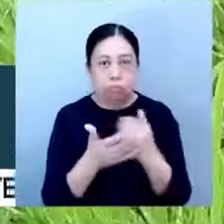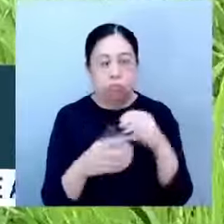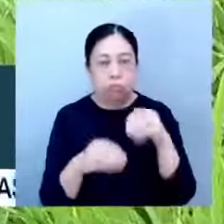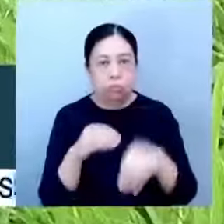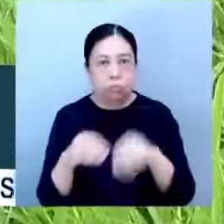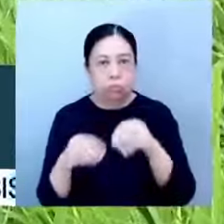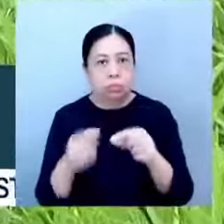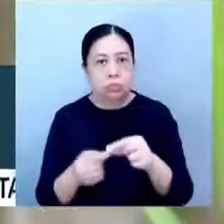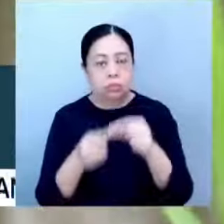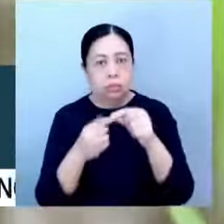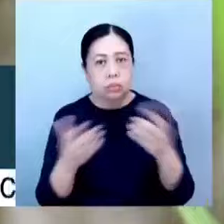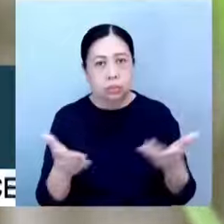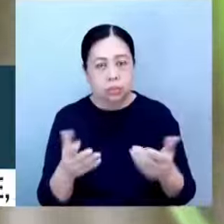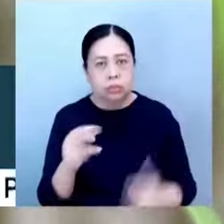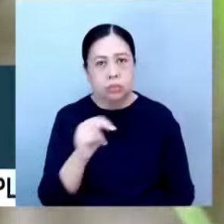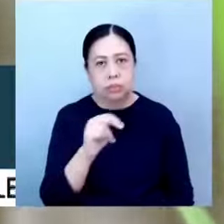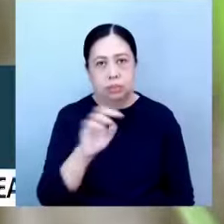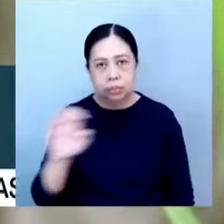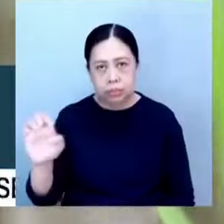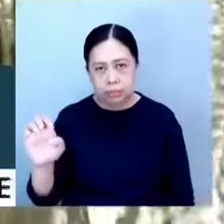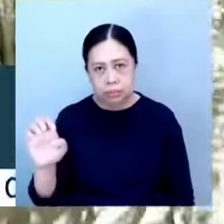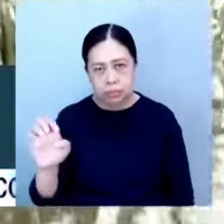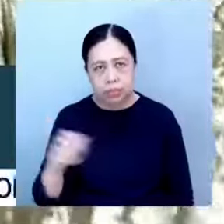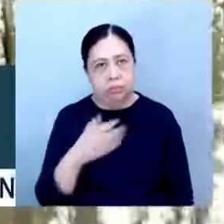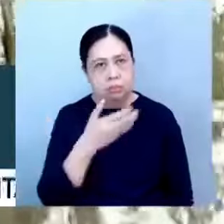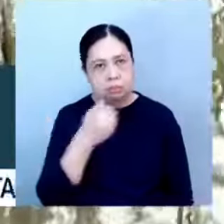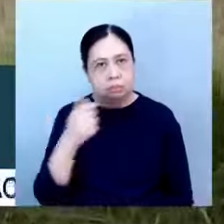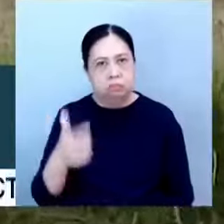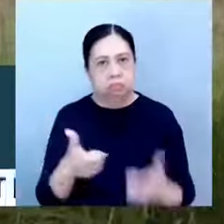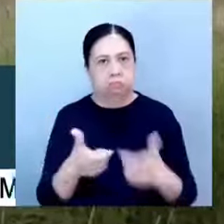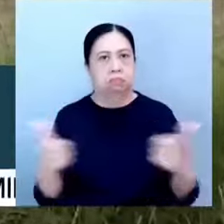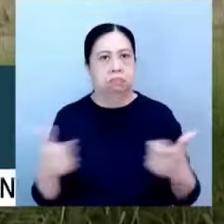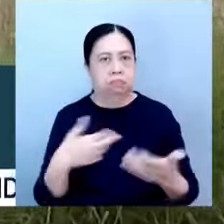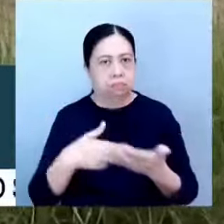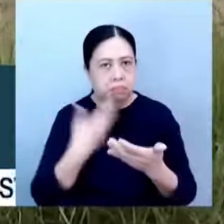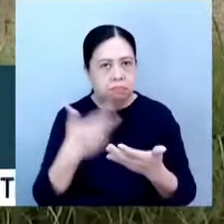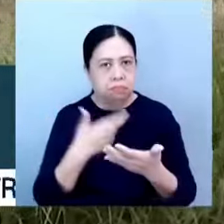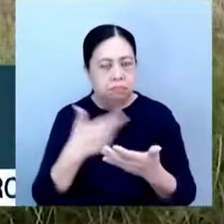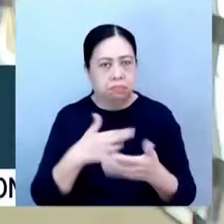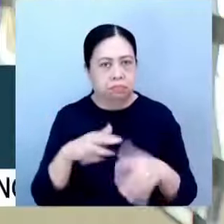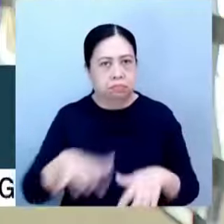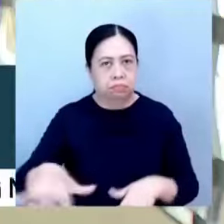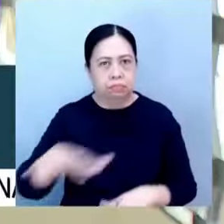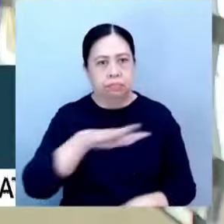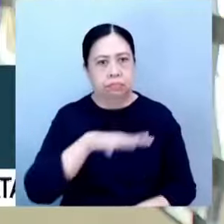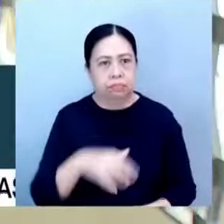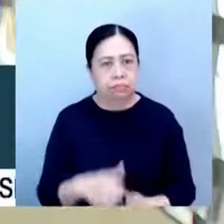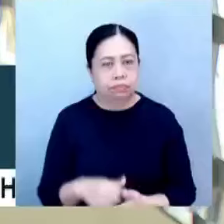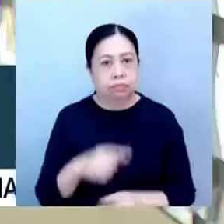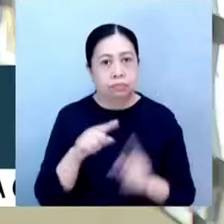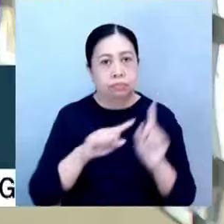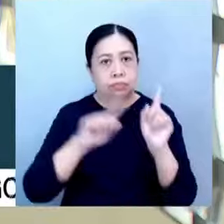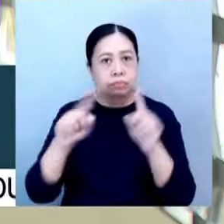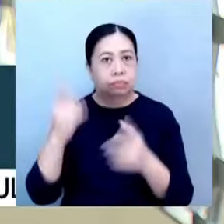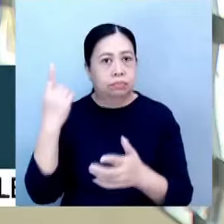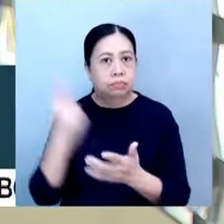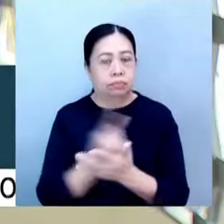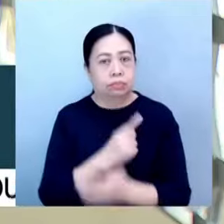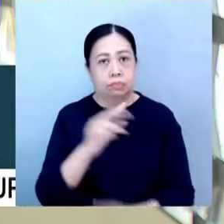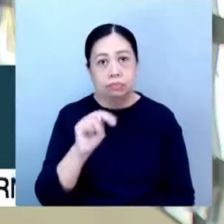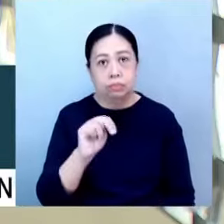especially in Nueva Ecija, one of the country's largest rice granaries. Nung binisita namin last week yung Nueva